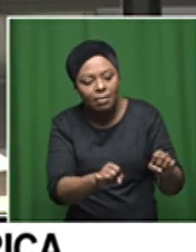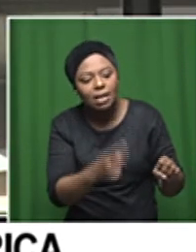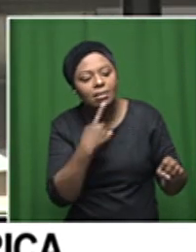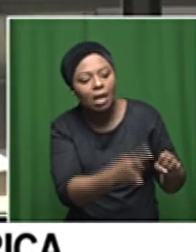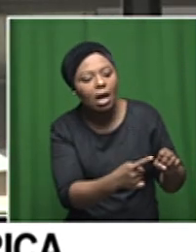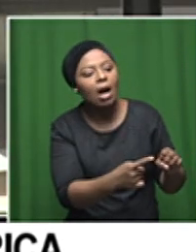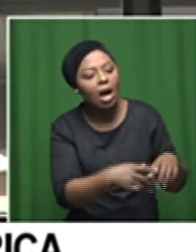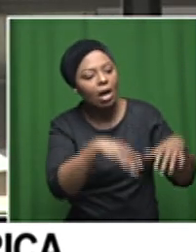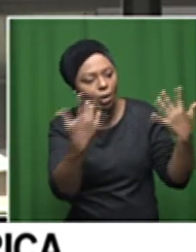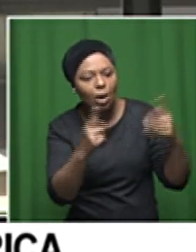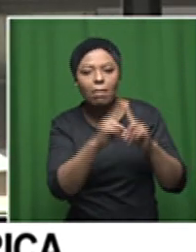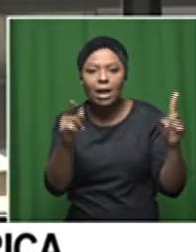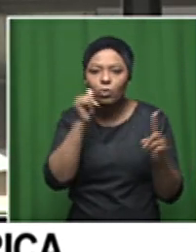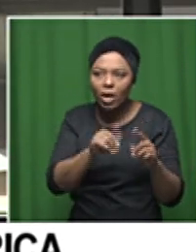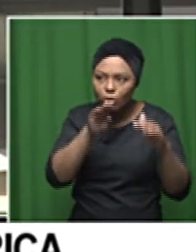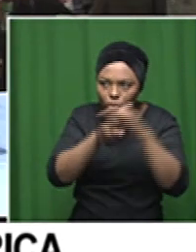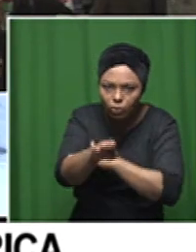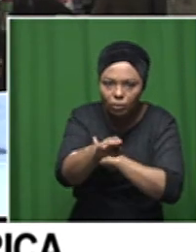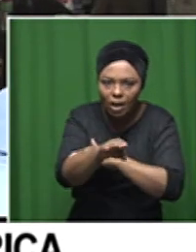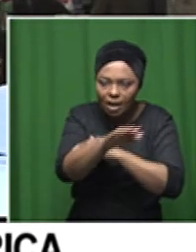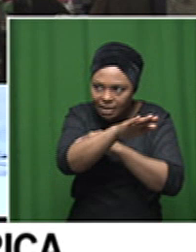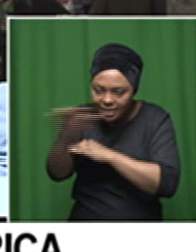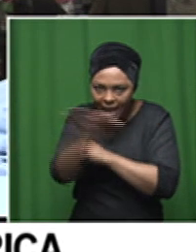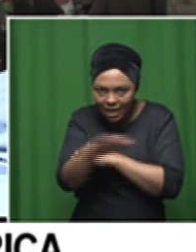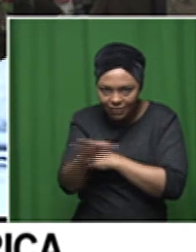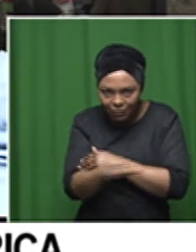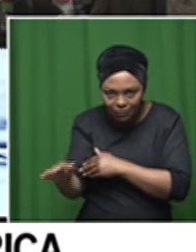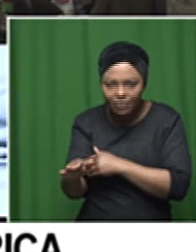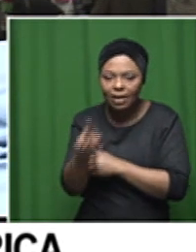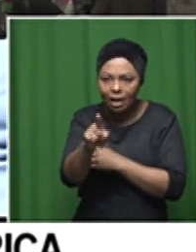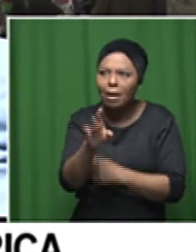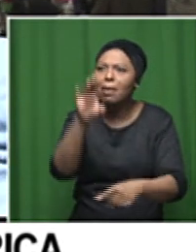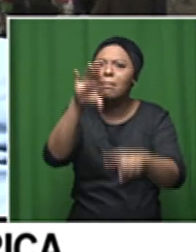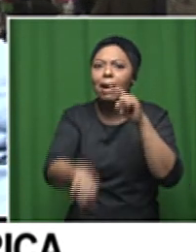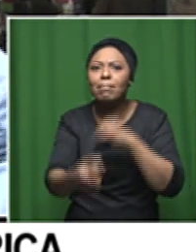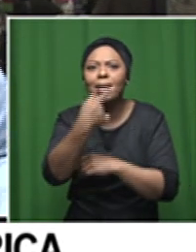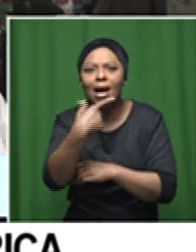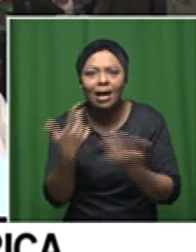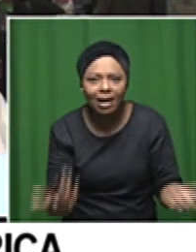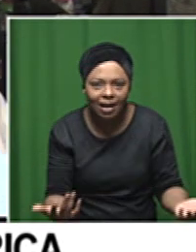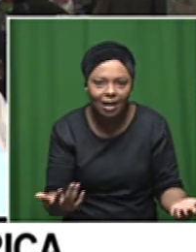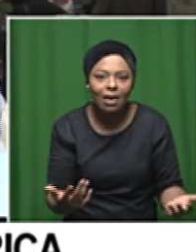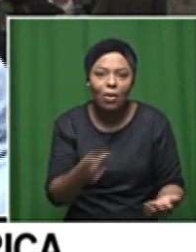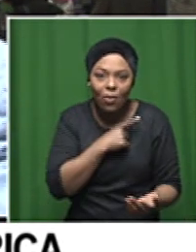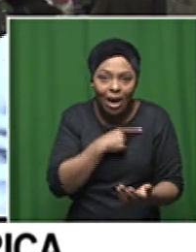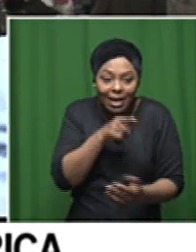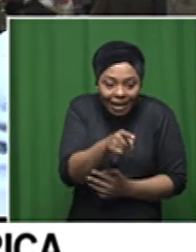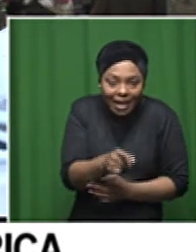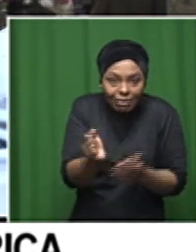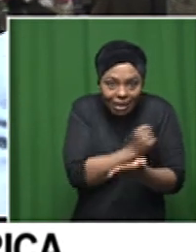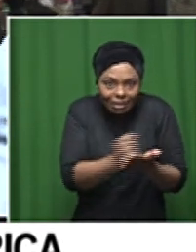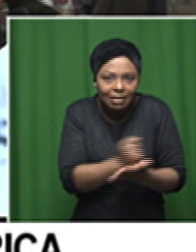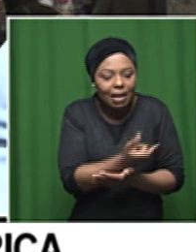in the shelves because it was not scanned. Scanning is critical. But a day after I delivered the budget